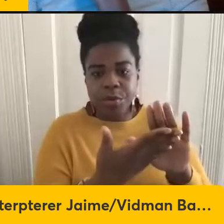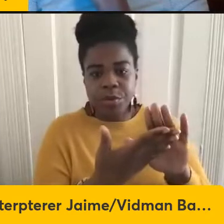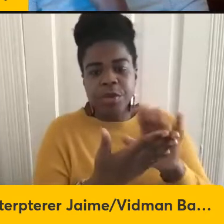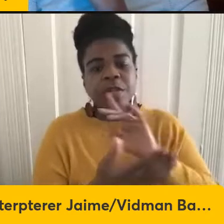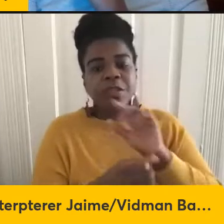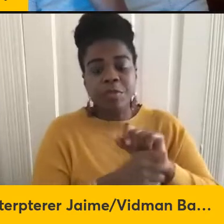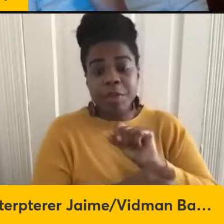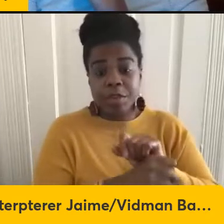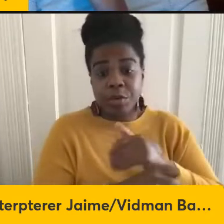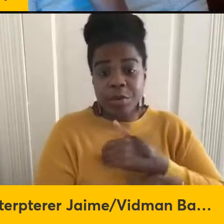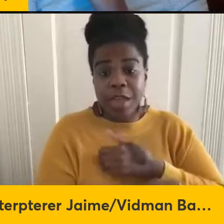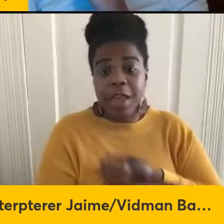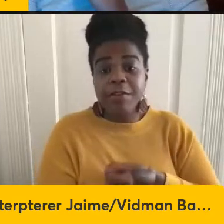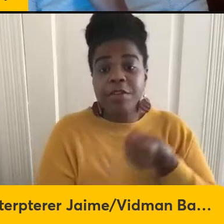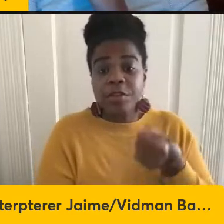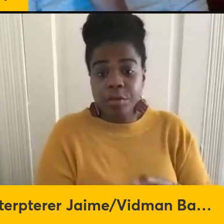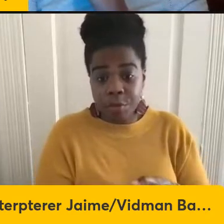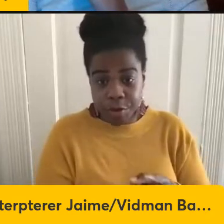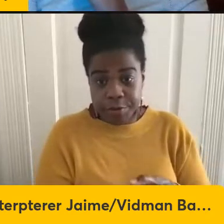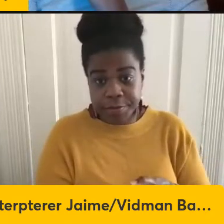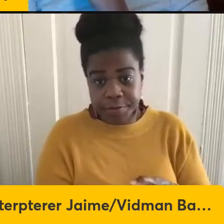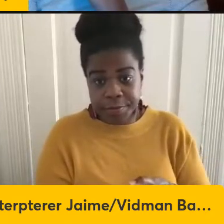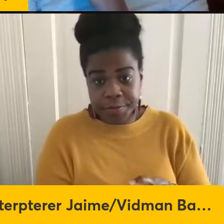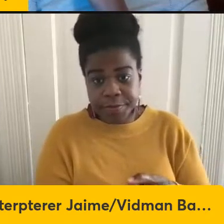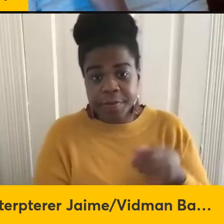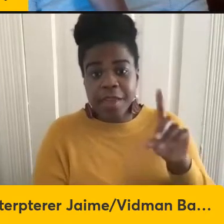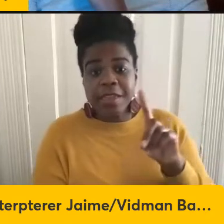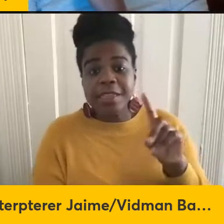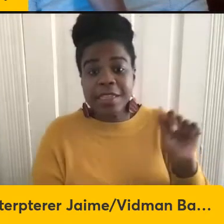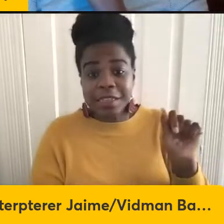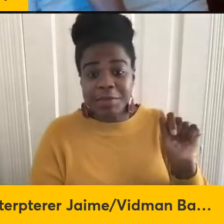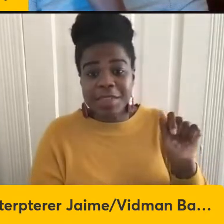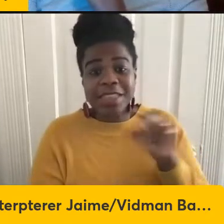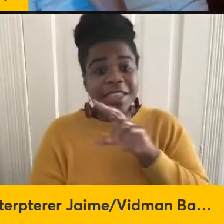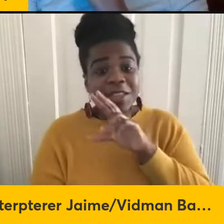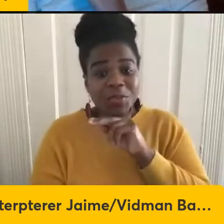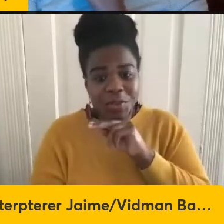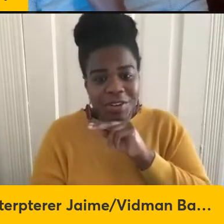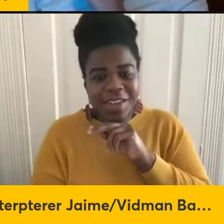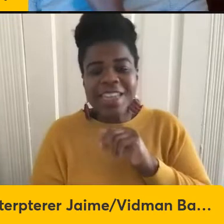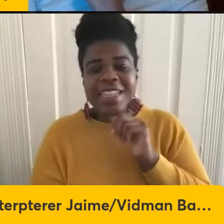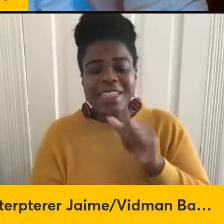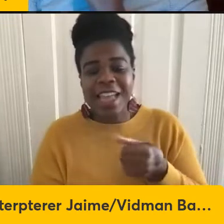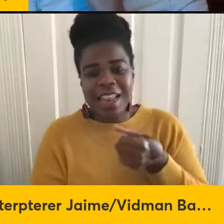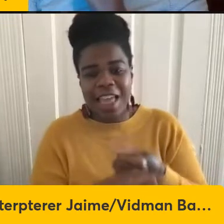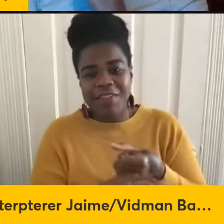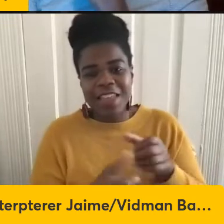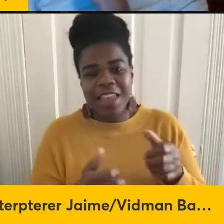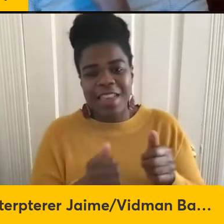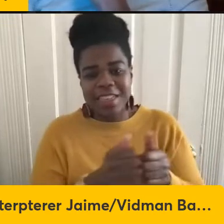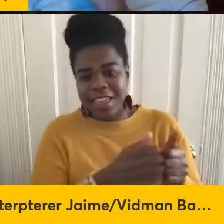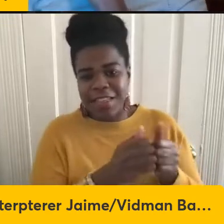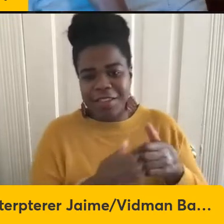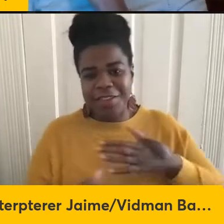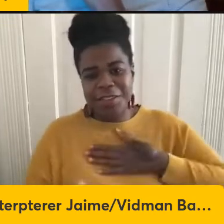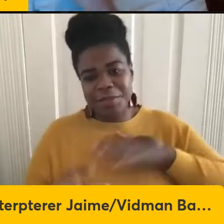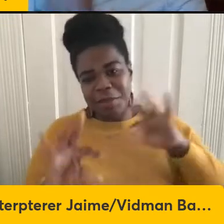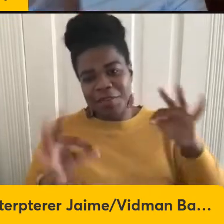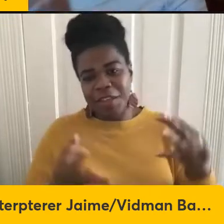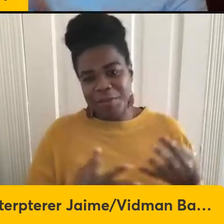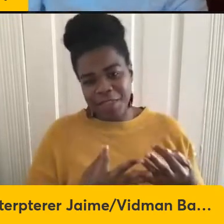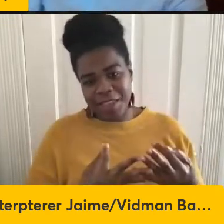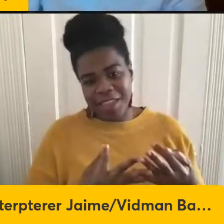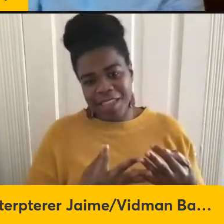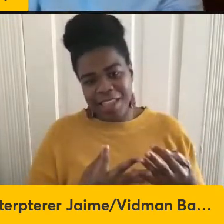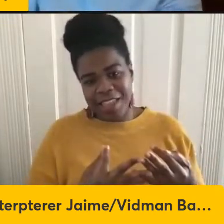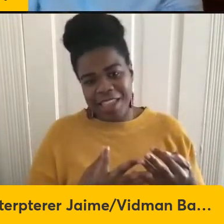have the support we need to. Because disability Twitter is more than just advocating together, it's my family. I talk about my